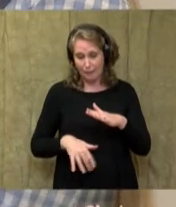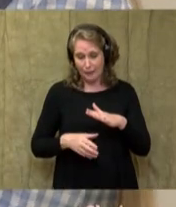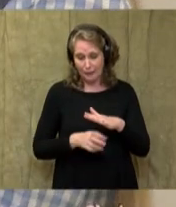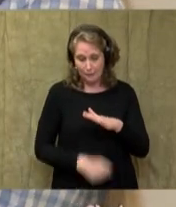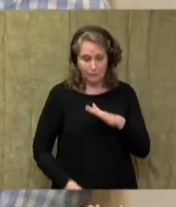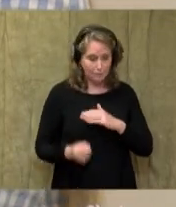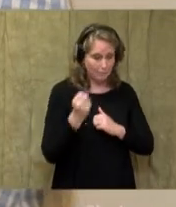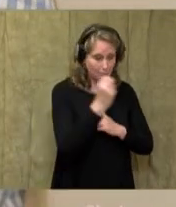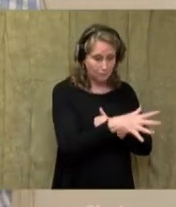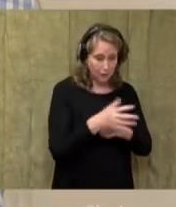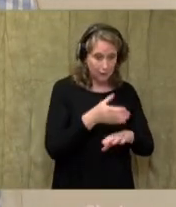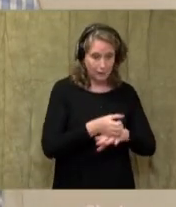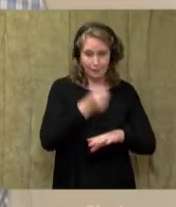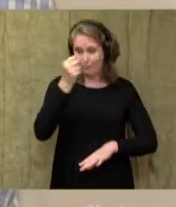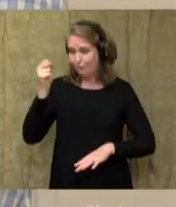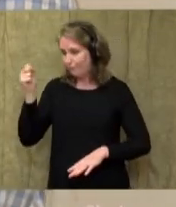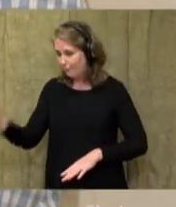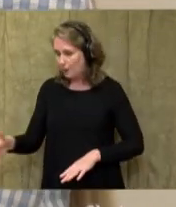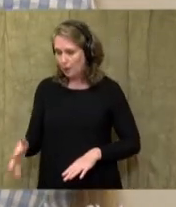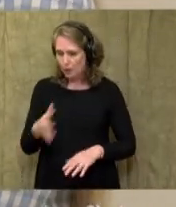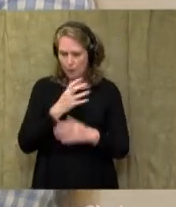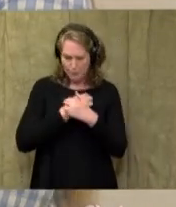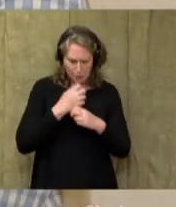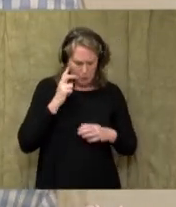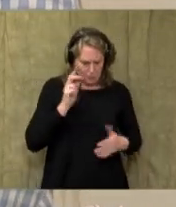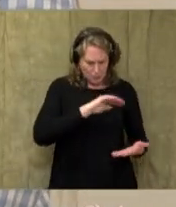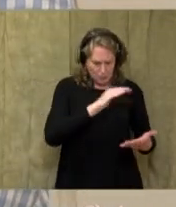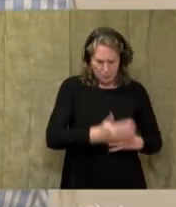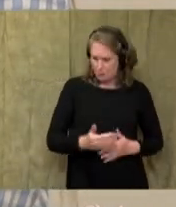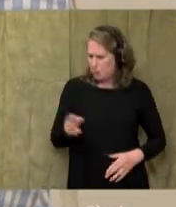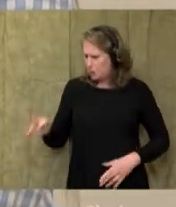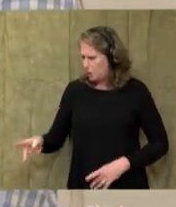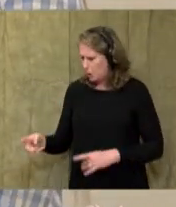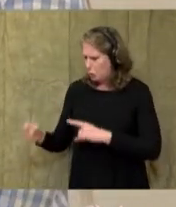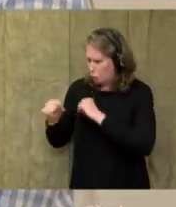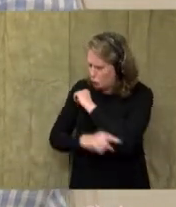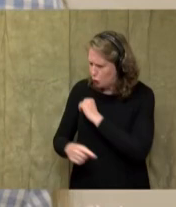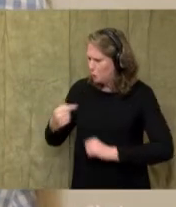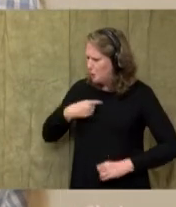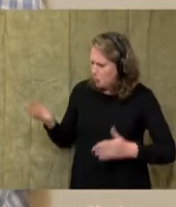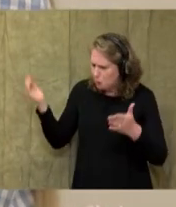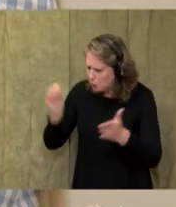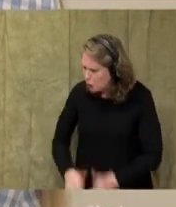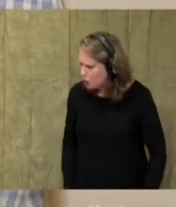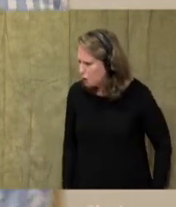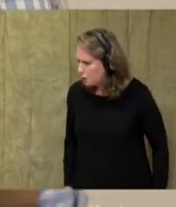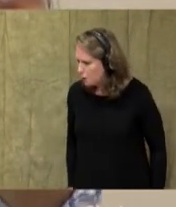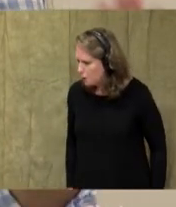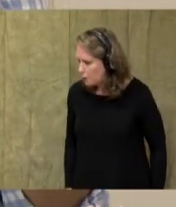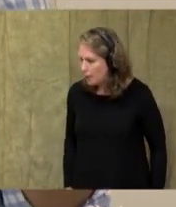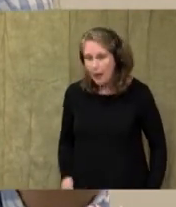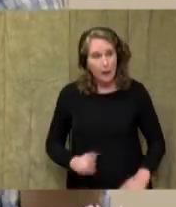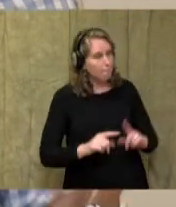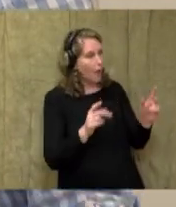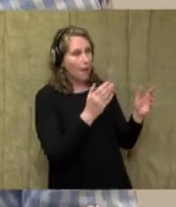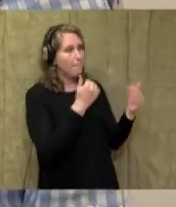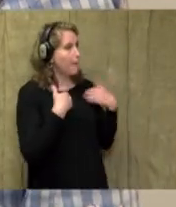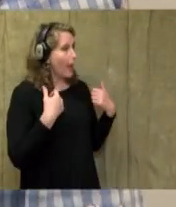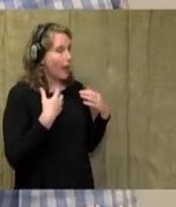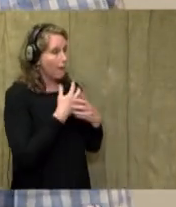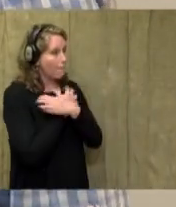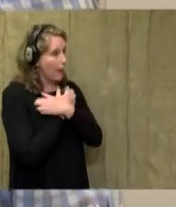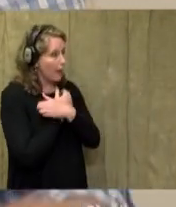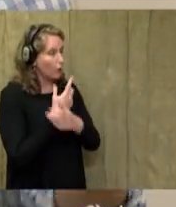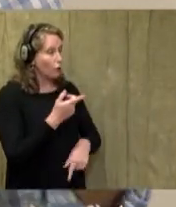Bear looked at his pile and scowled. "Hare, you cheated me again." "But Bear," Hare